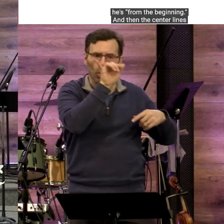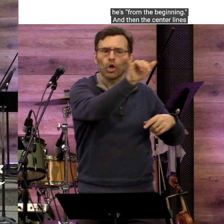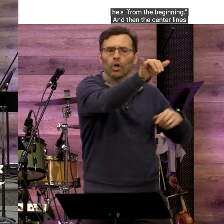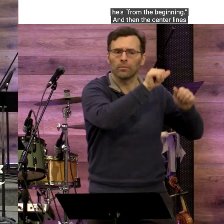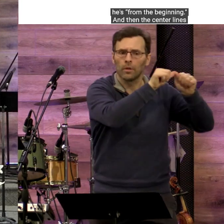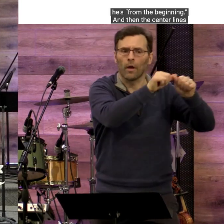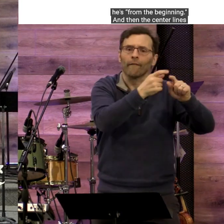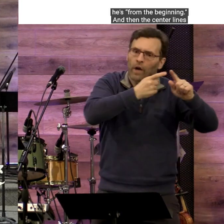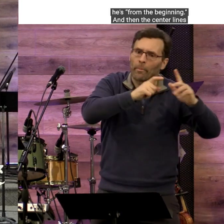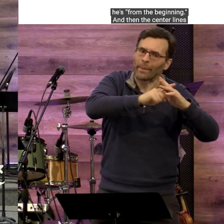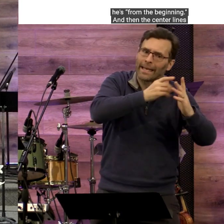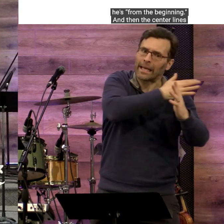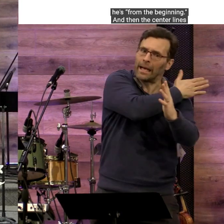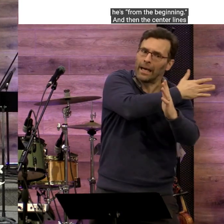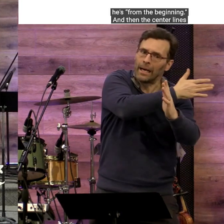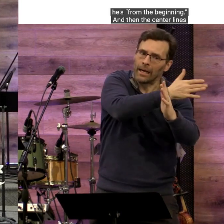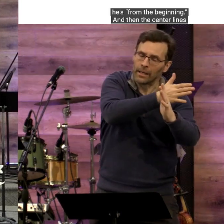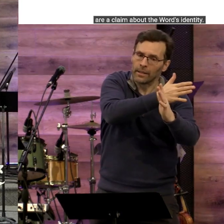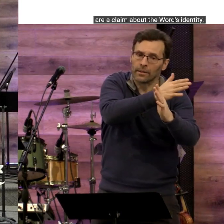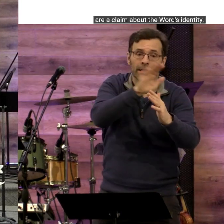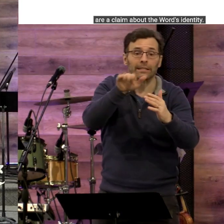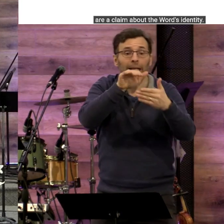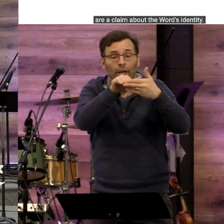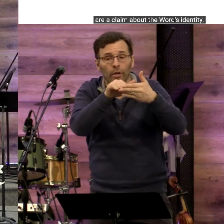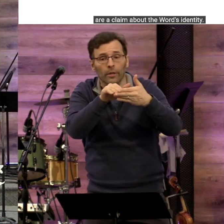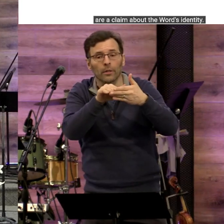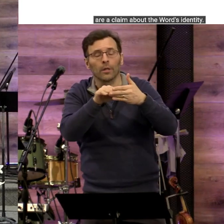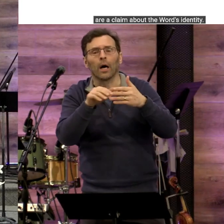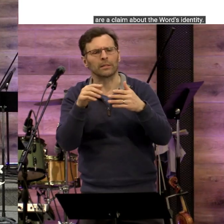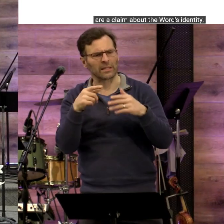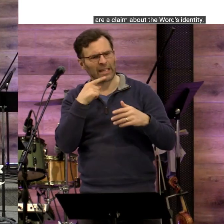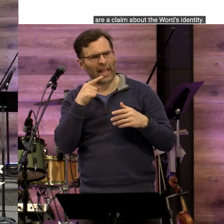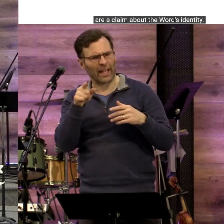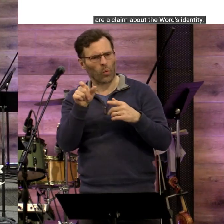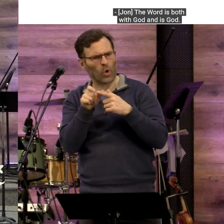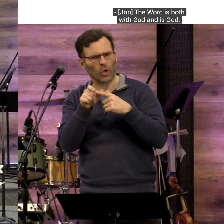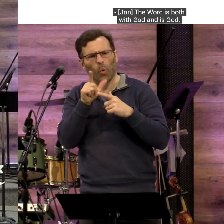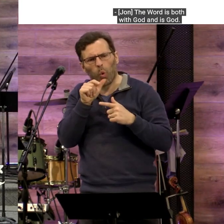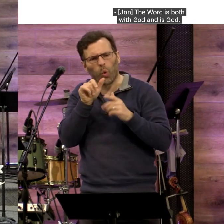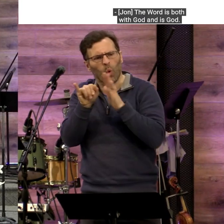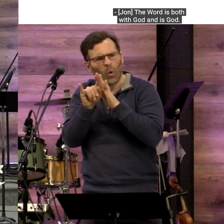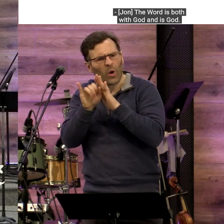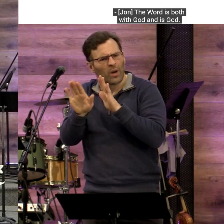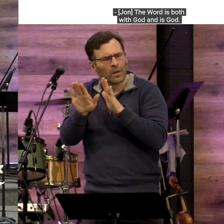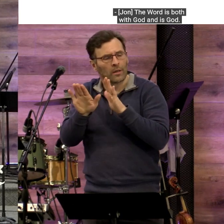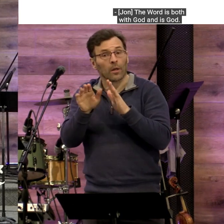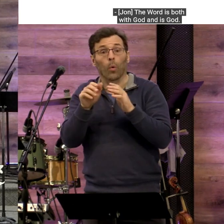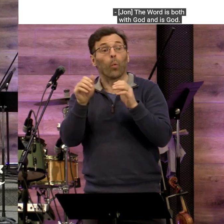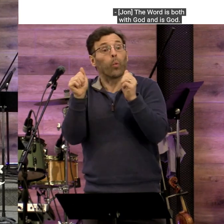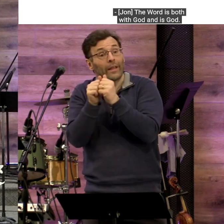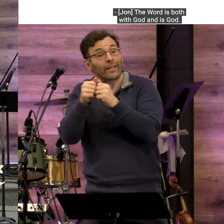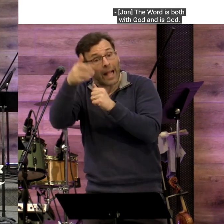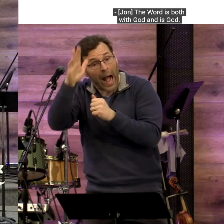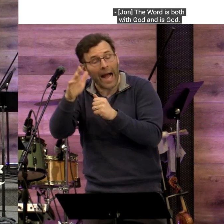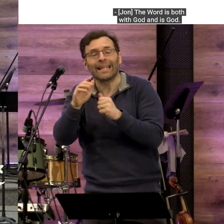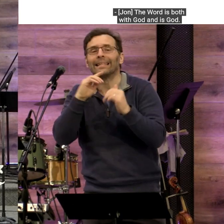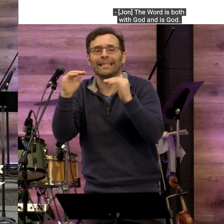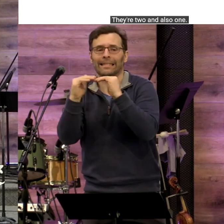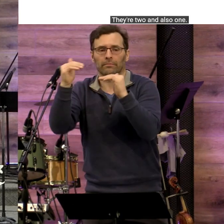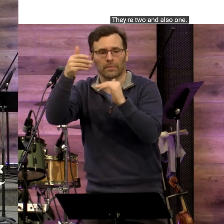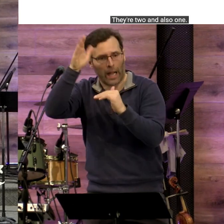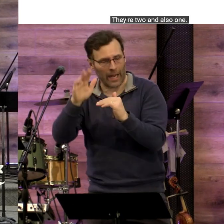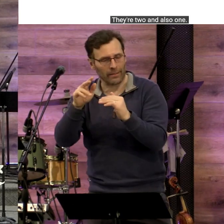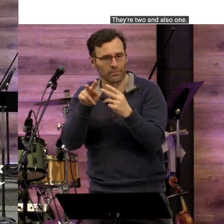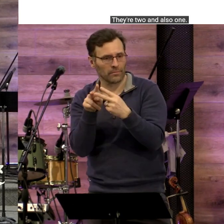He's from the beginning. And then the center lines are a claim about the Word's identity. The Word is both with God and is God.